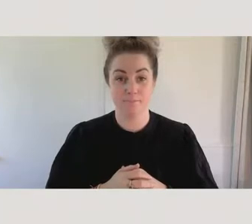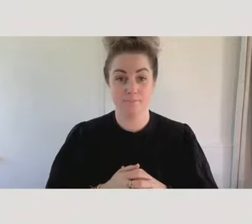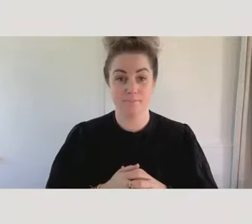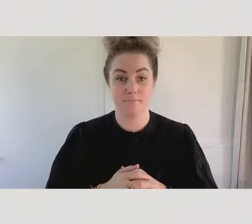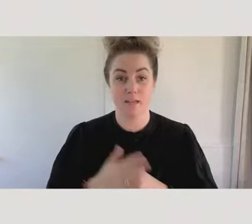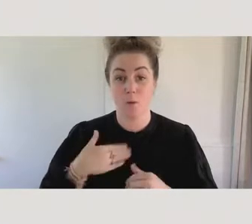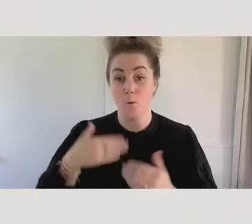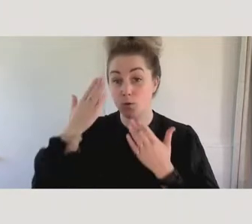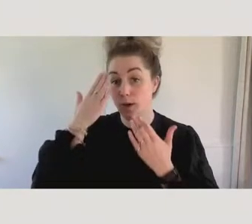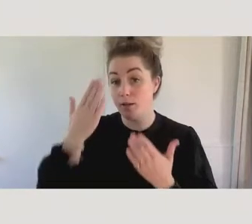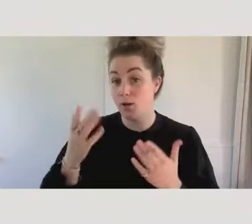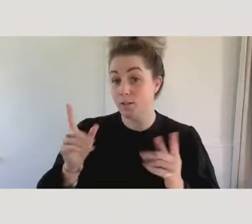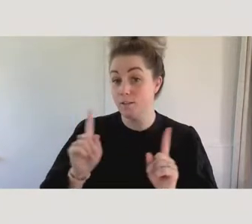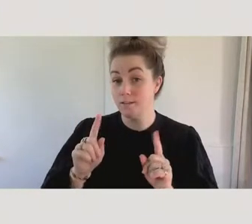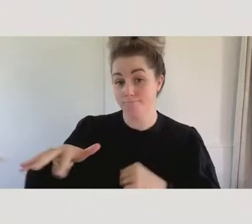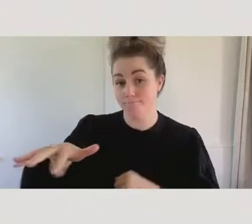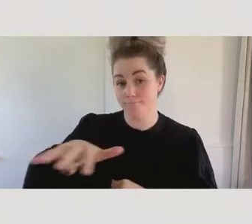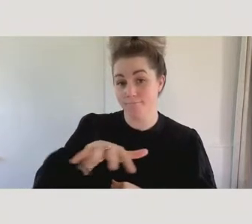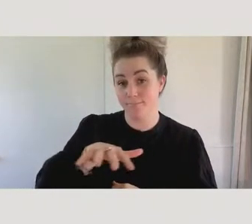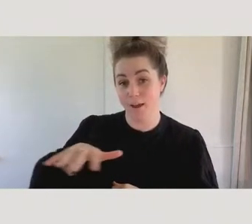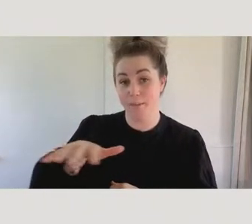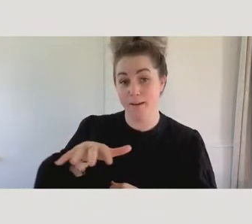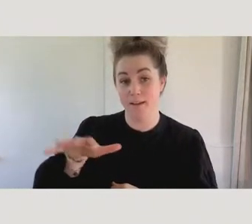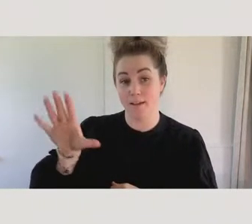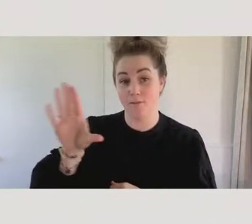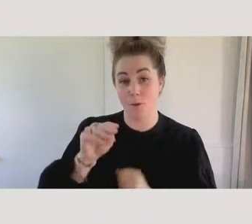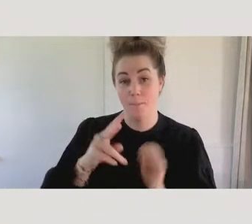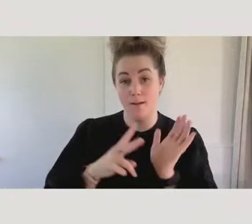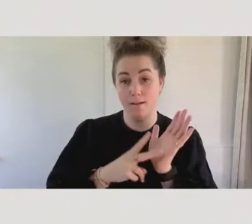to acknowledge my family from